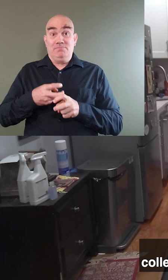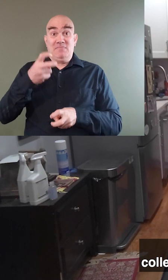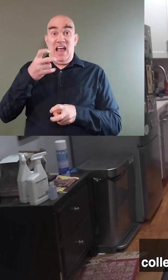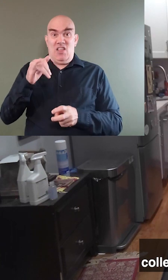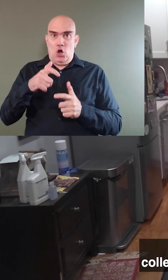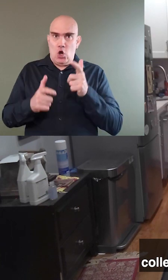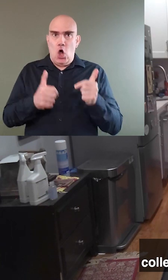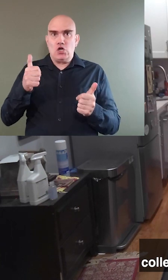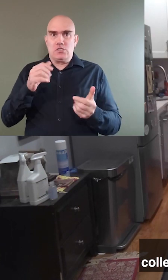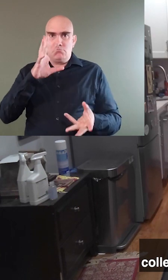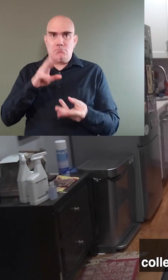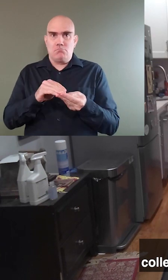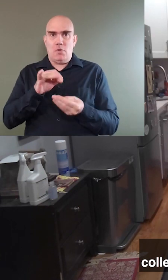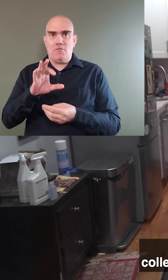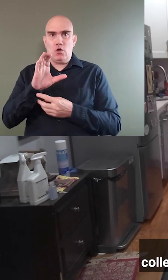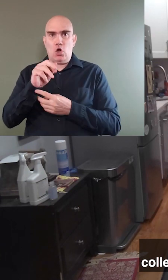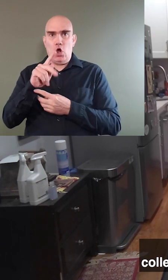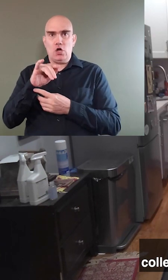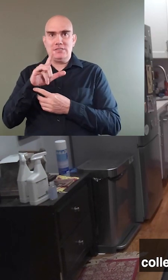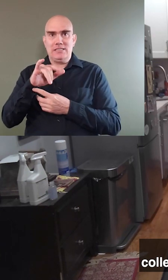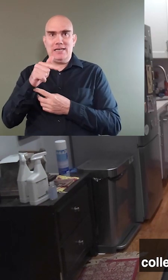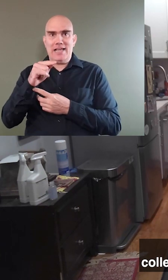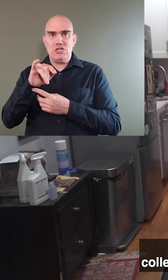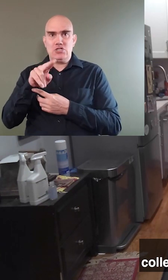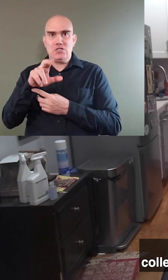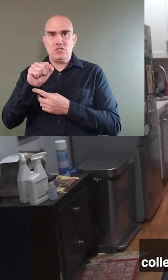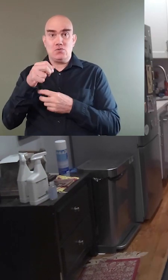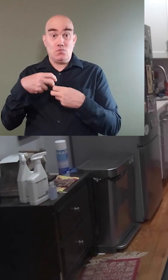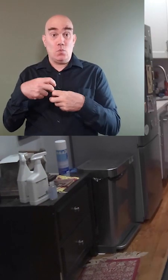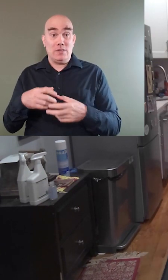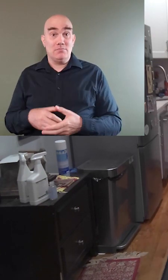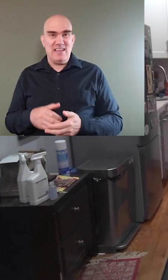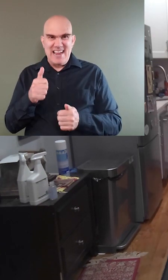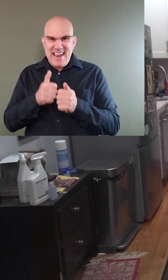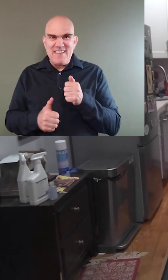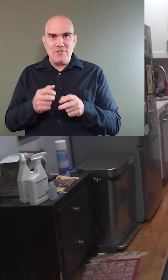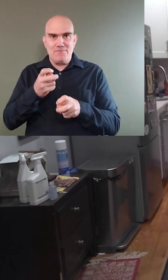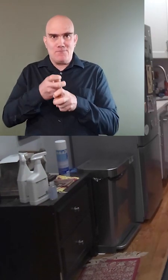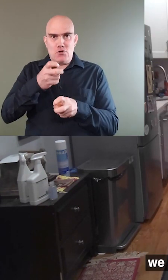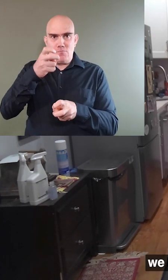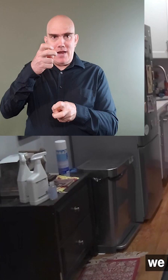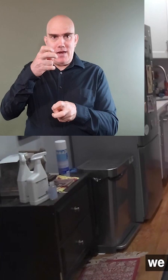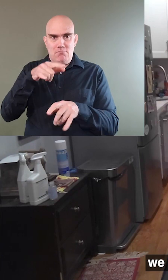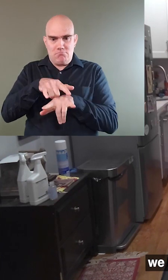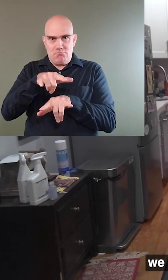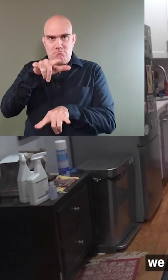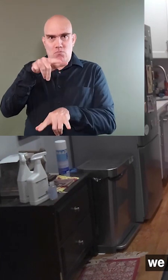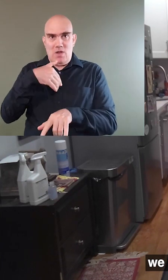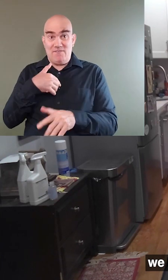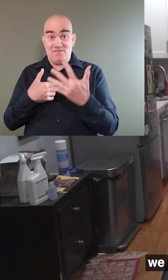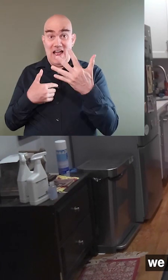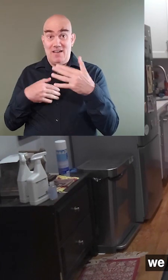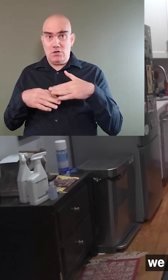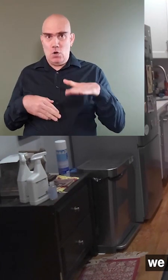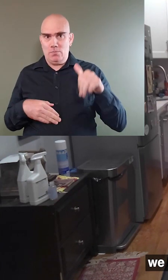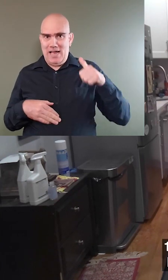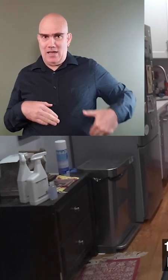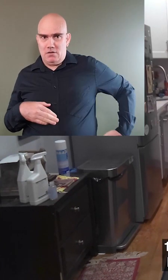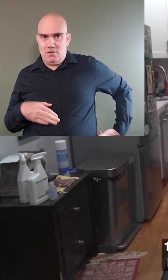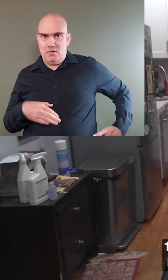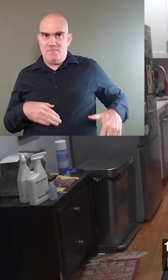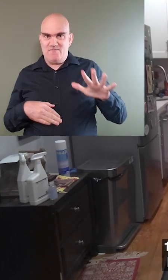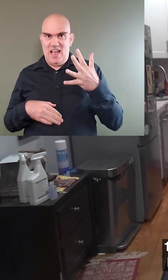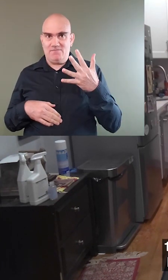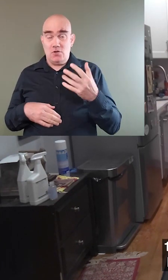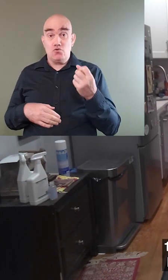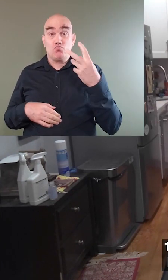spine is the largest collection of cartilaginous joints. Every vertebra, we have 5 in the lower back, 12